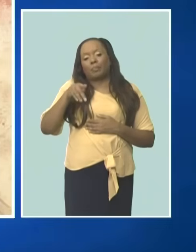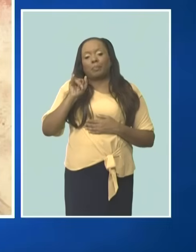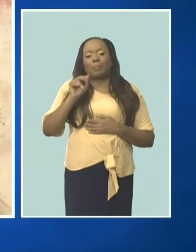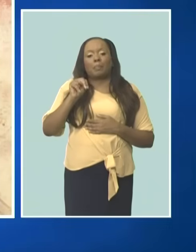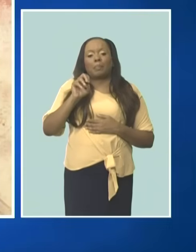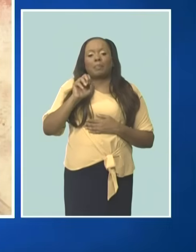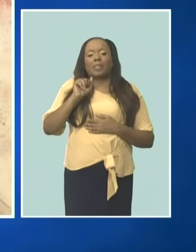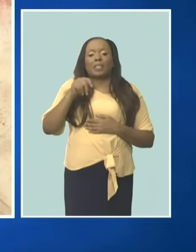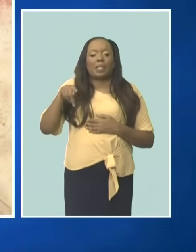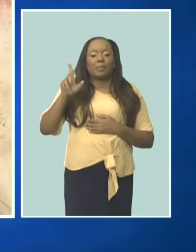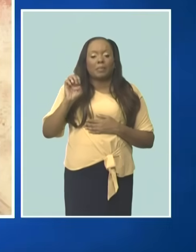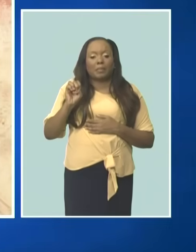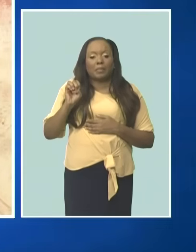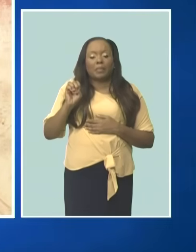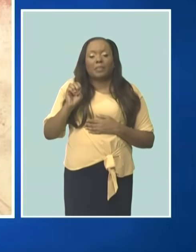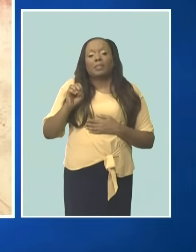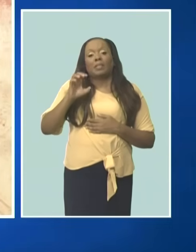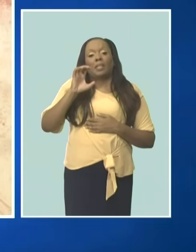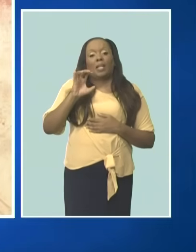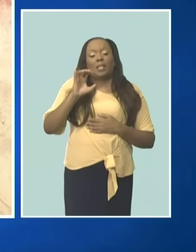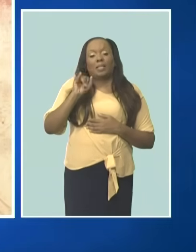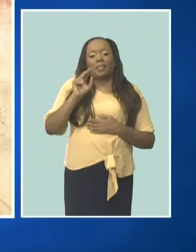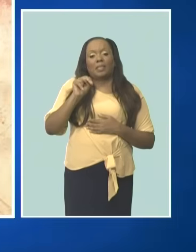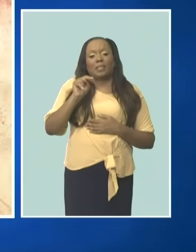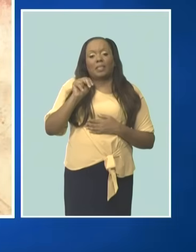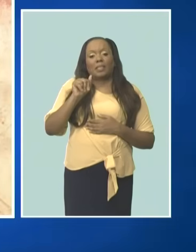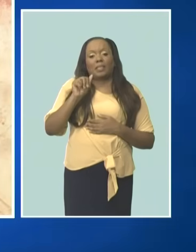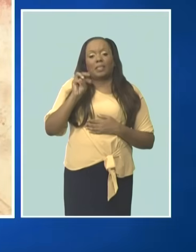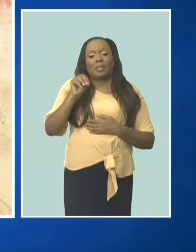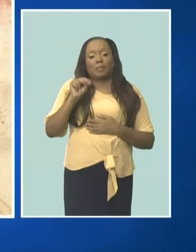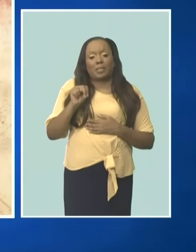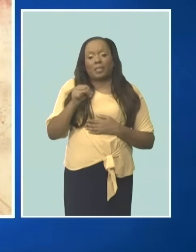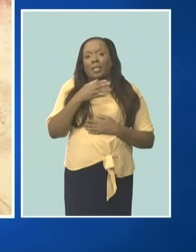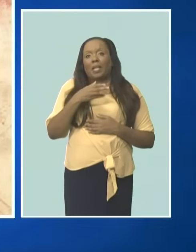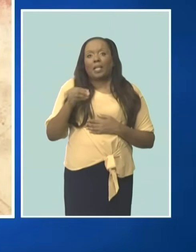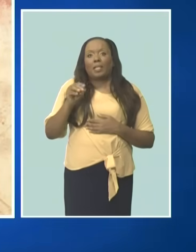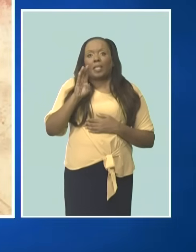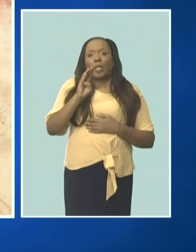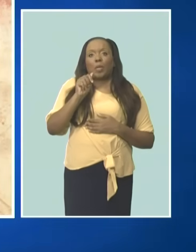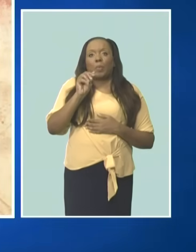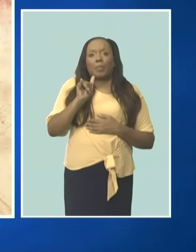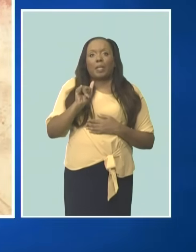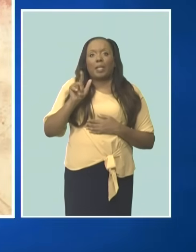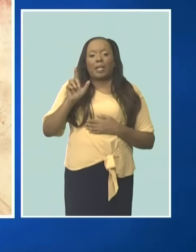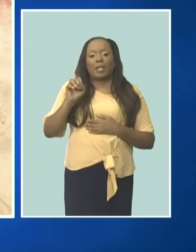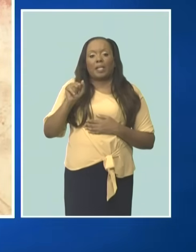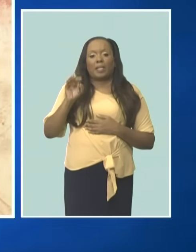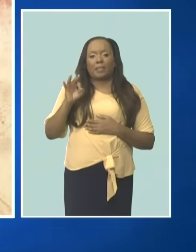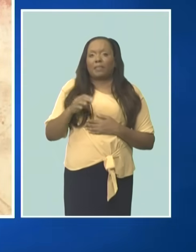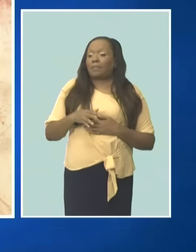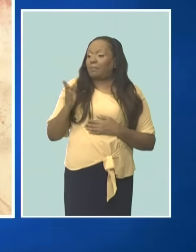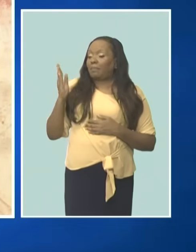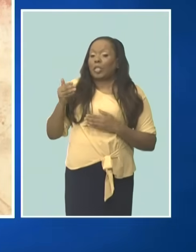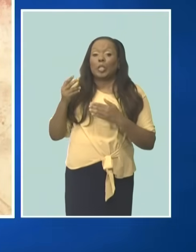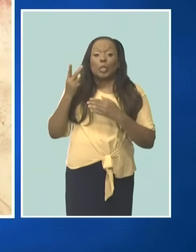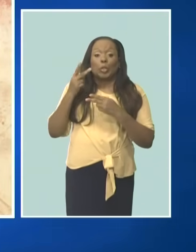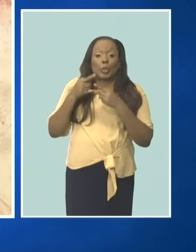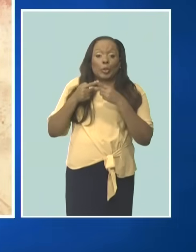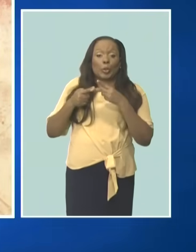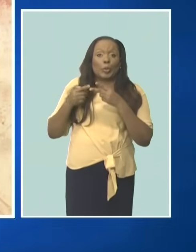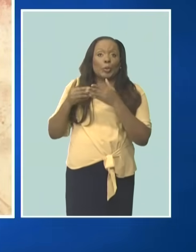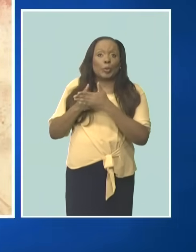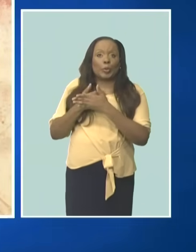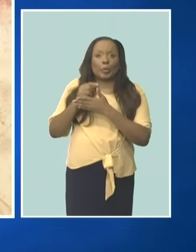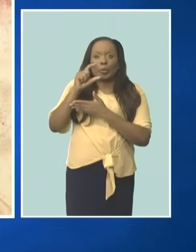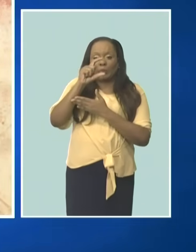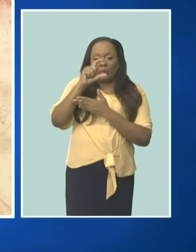and bay leaf. Right. Then these two, these are my 2 new ones. These are also my hottest ones. The reason for this size is